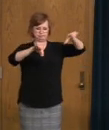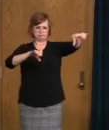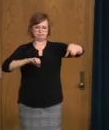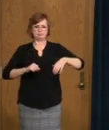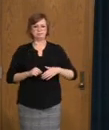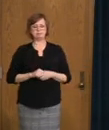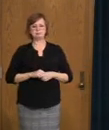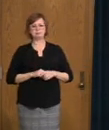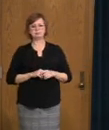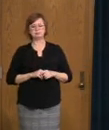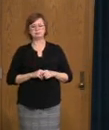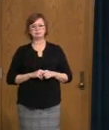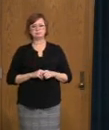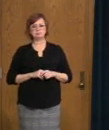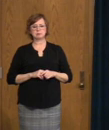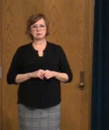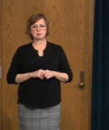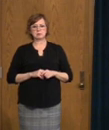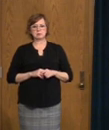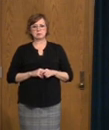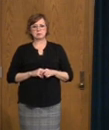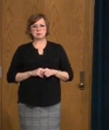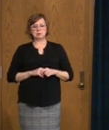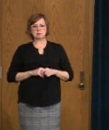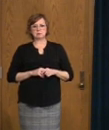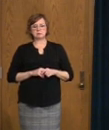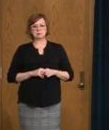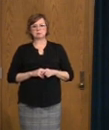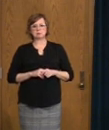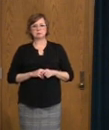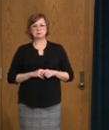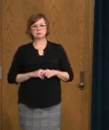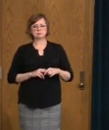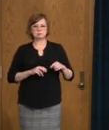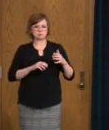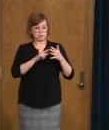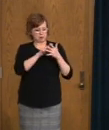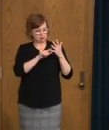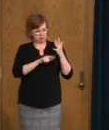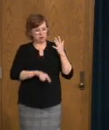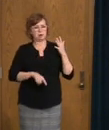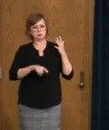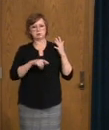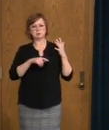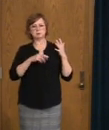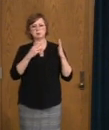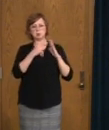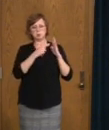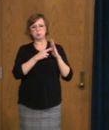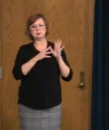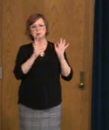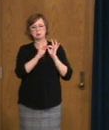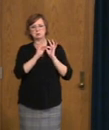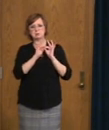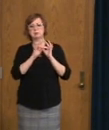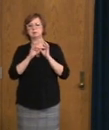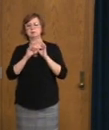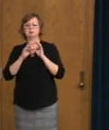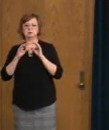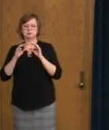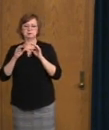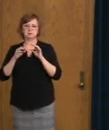I think all of that is contributing. But ultimately, the actions we take on a day-to-day basis is what counts. And so with that, Scott, do you